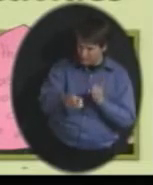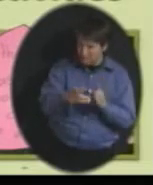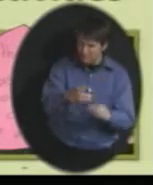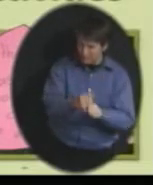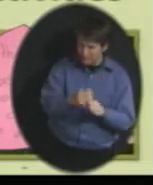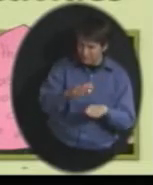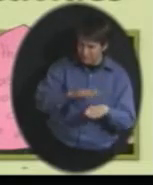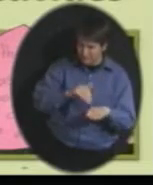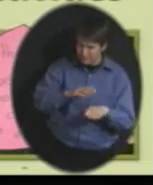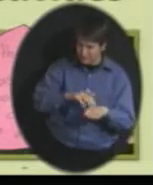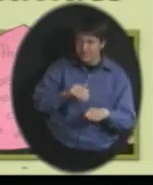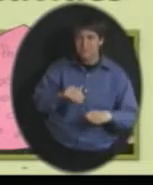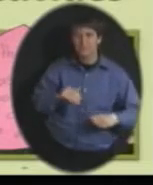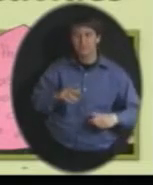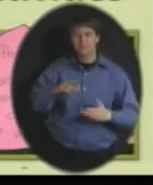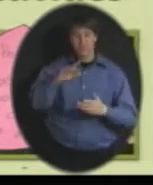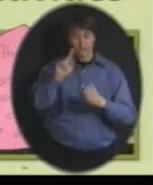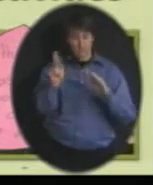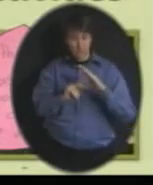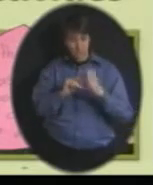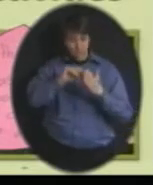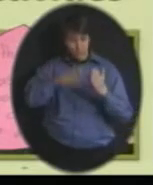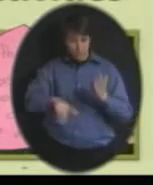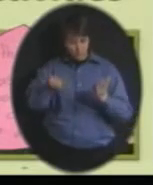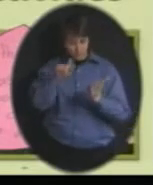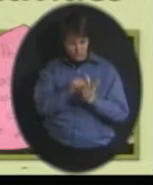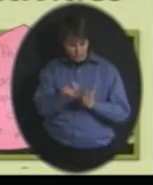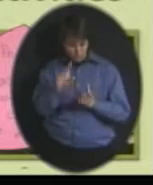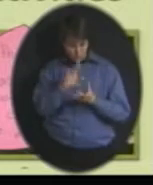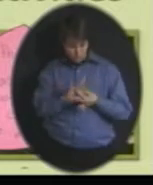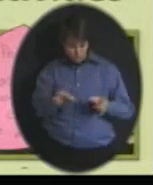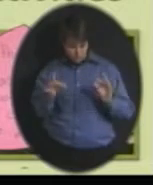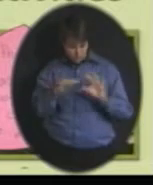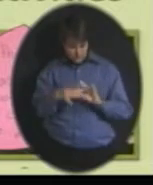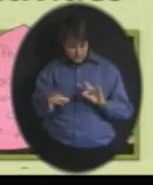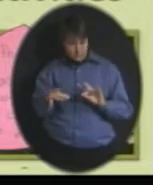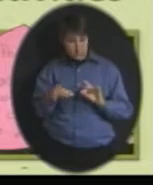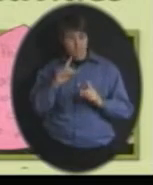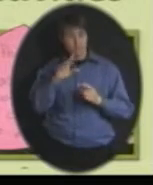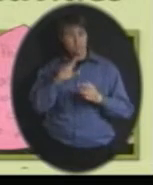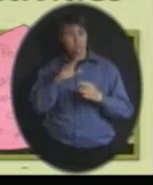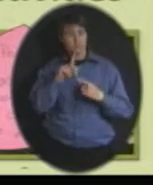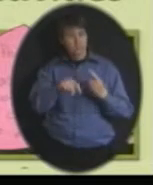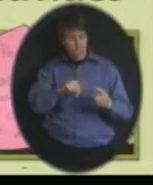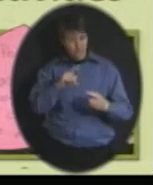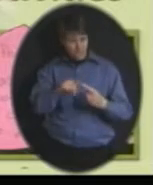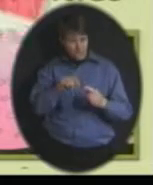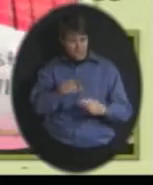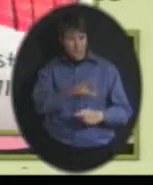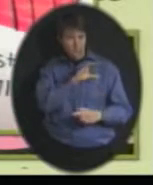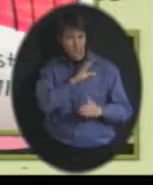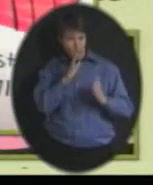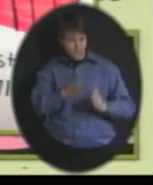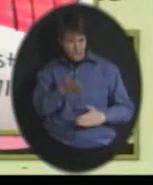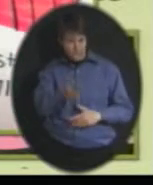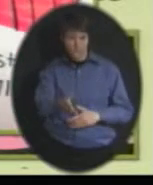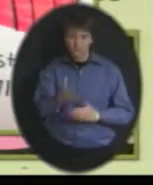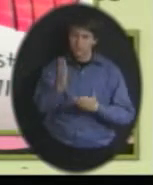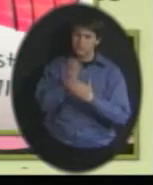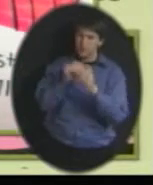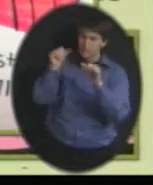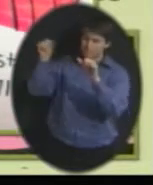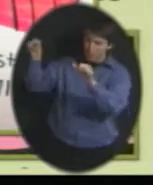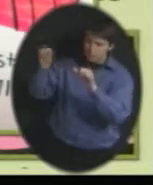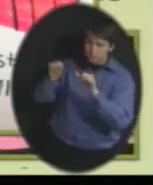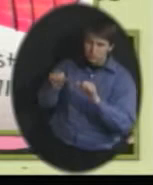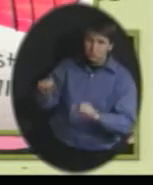had kindergarten students write stories about the characters that were in the book. We had posters.